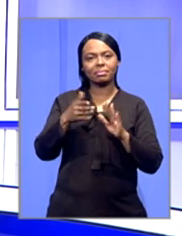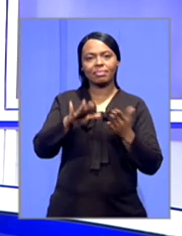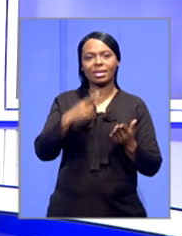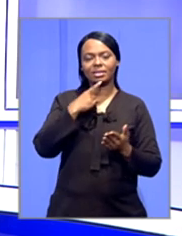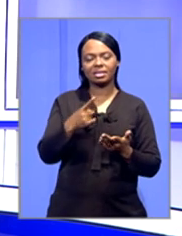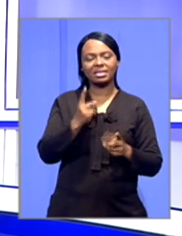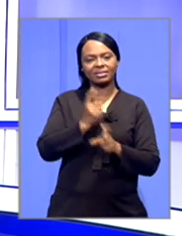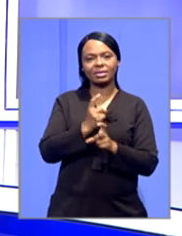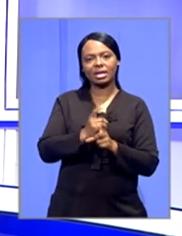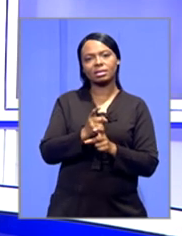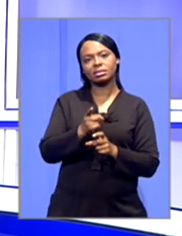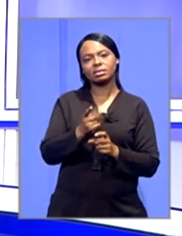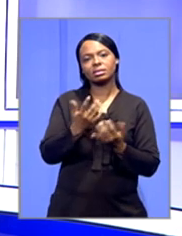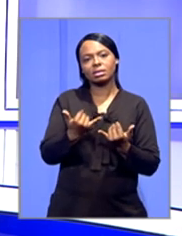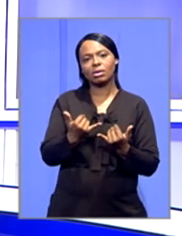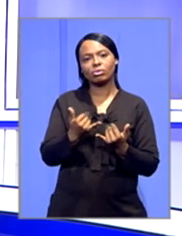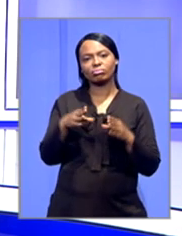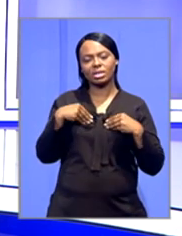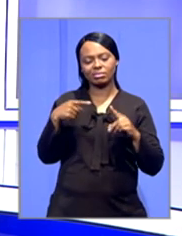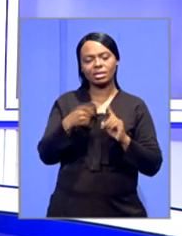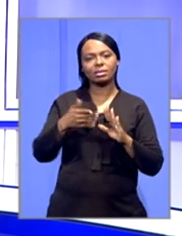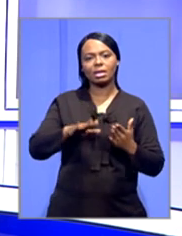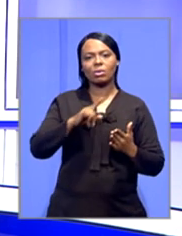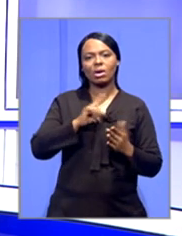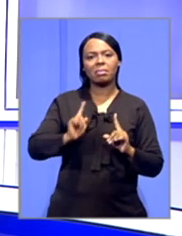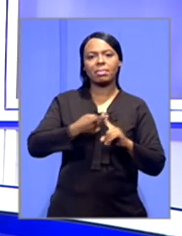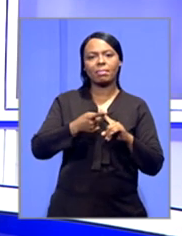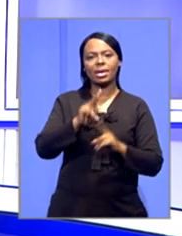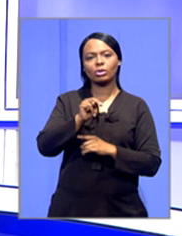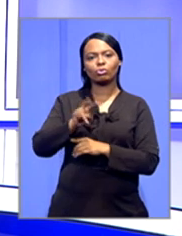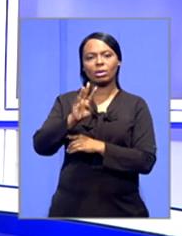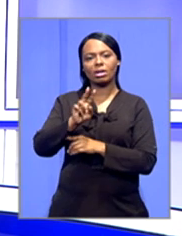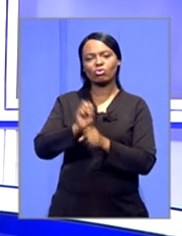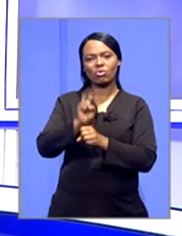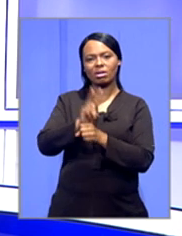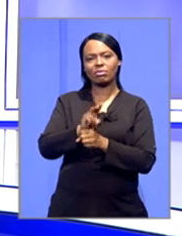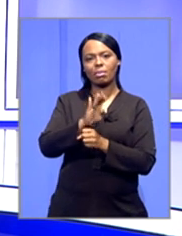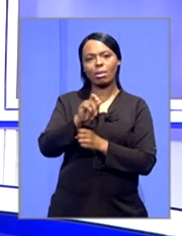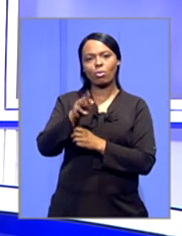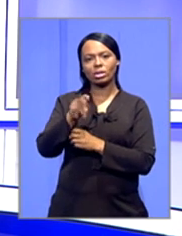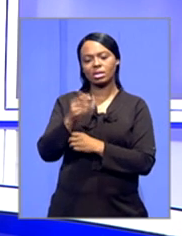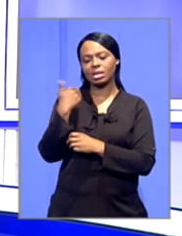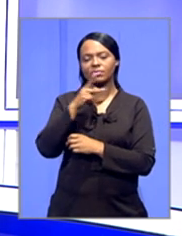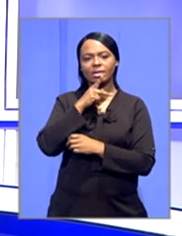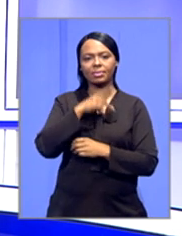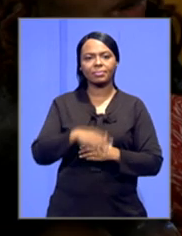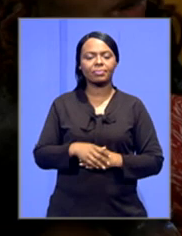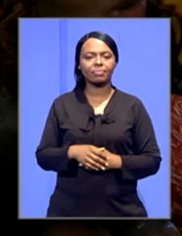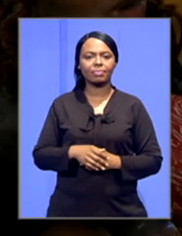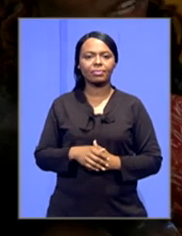la gagwe. O tlhokafetse mo kotsing ya sejanaga kwa tseleng ya N12 gaufi le Belmont ka Labotlhano bosigo.